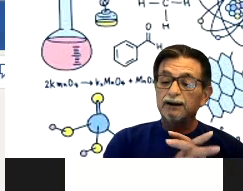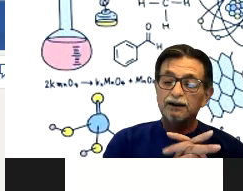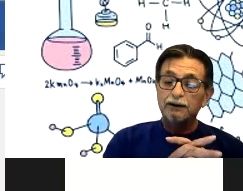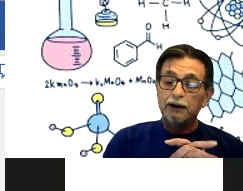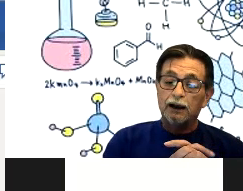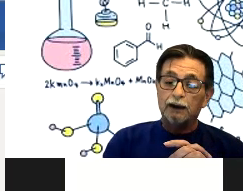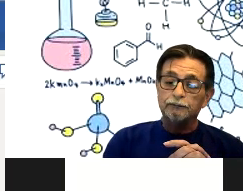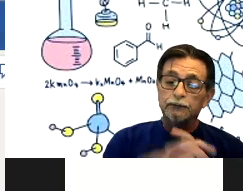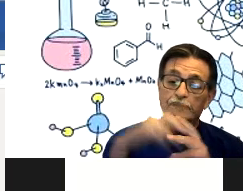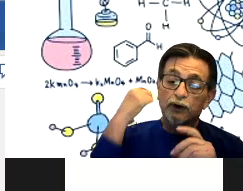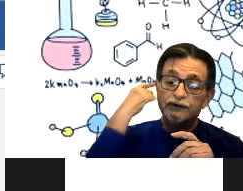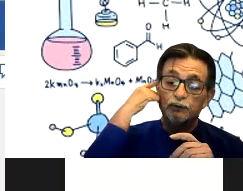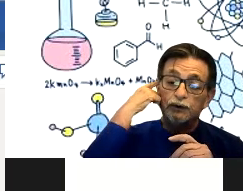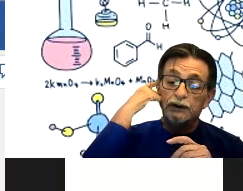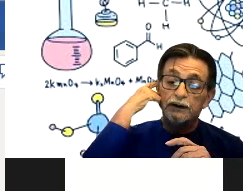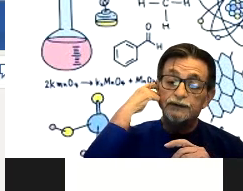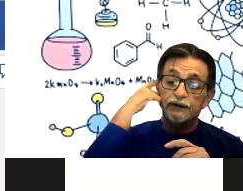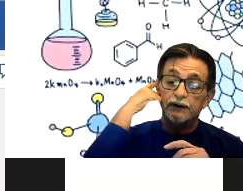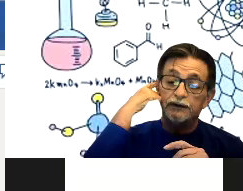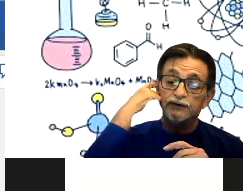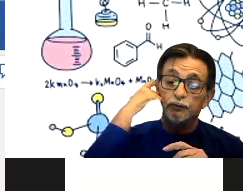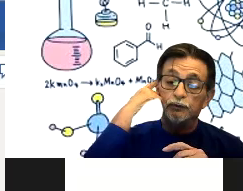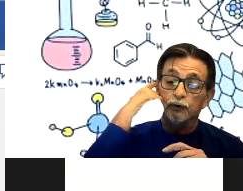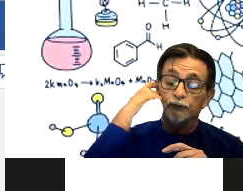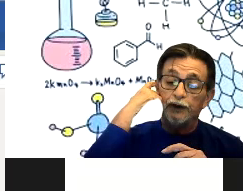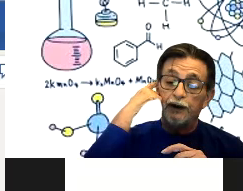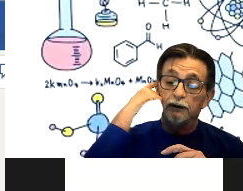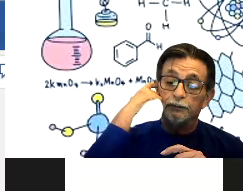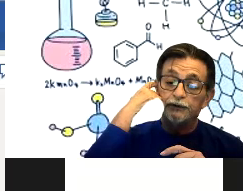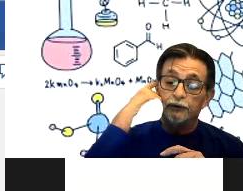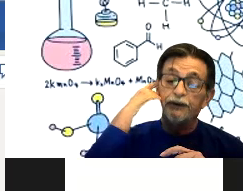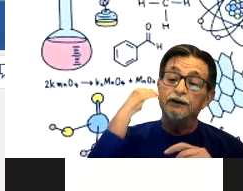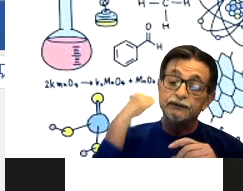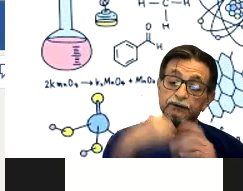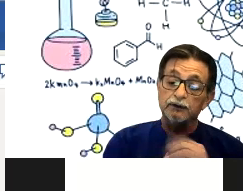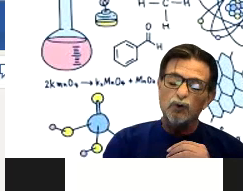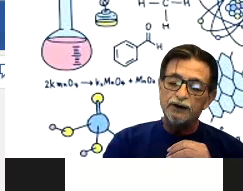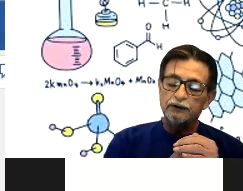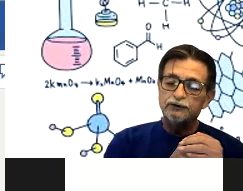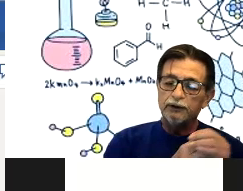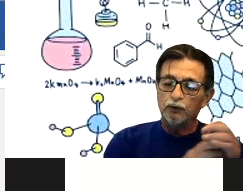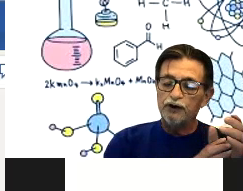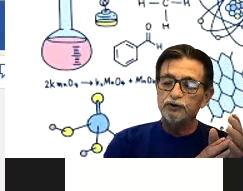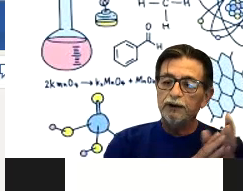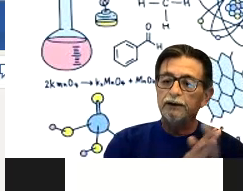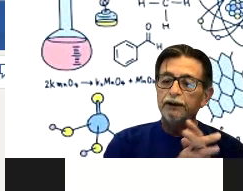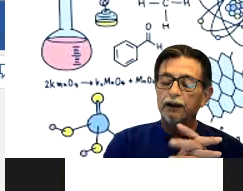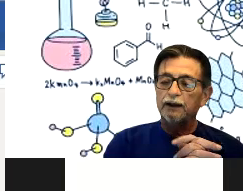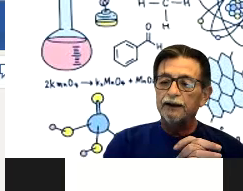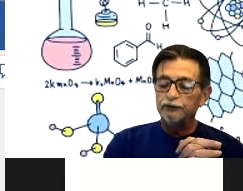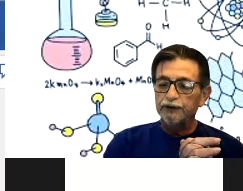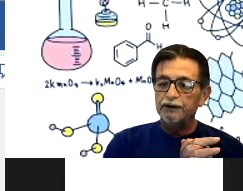high. A question was, does the rule go for any element? Yes, the question